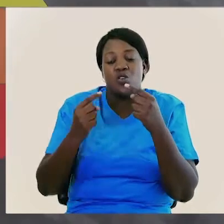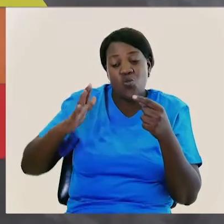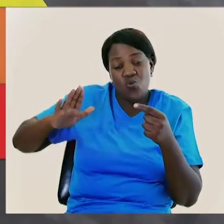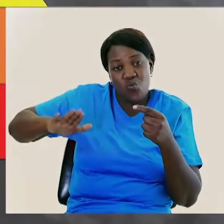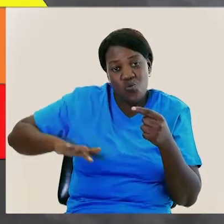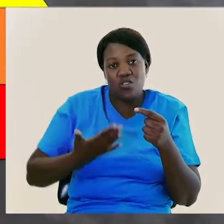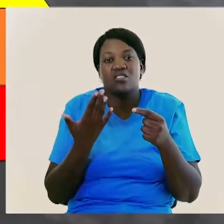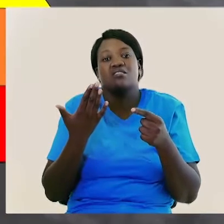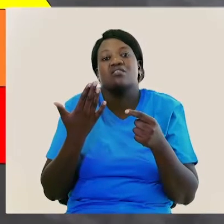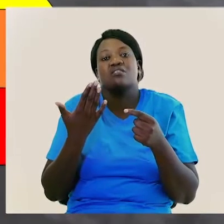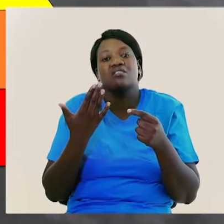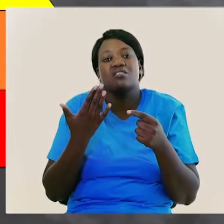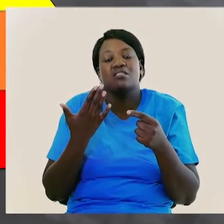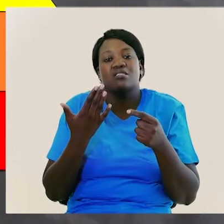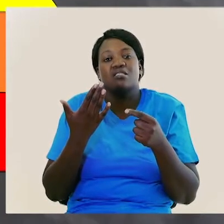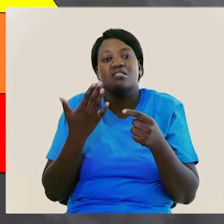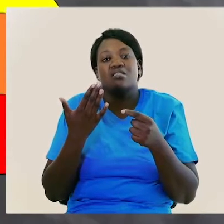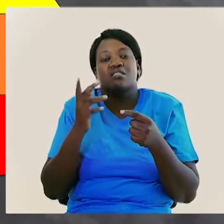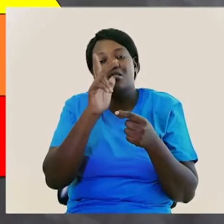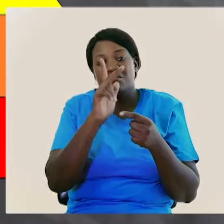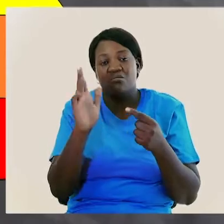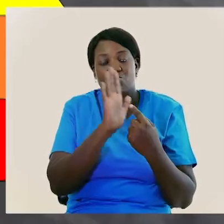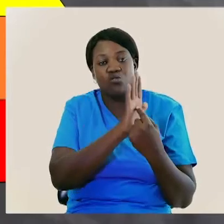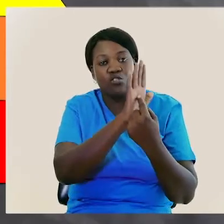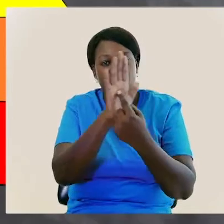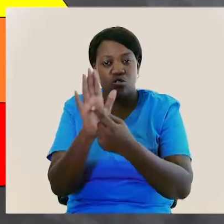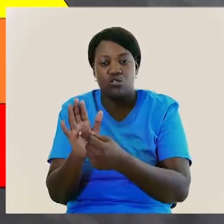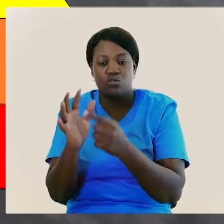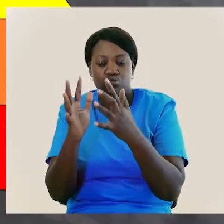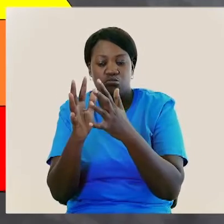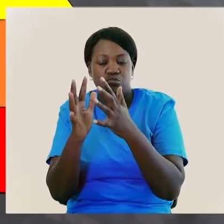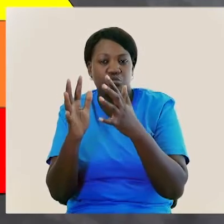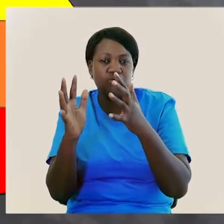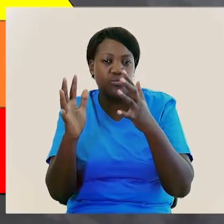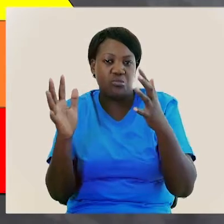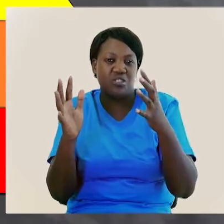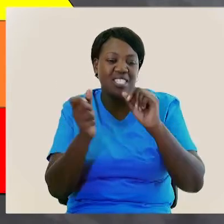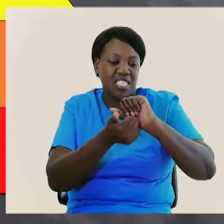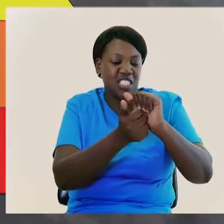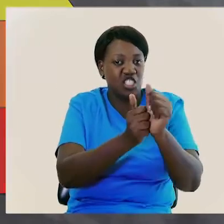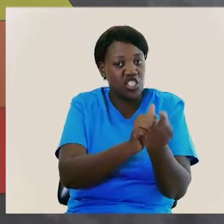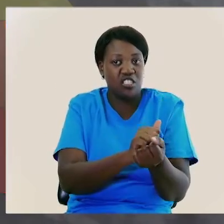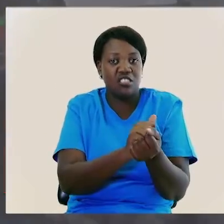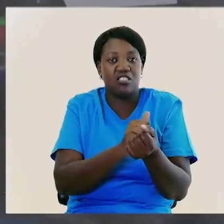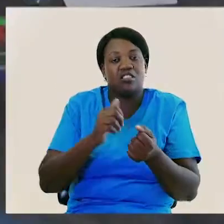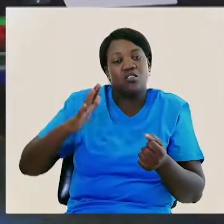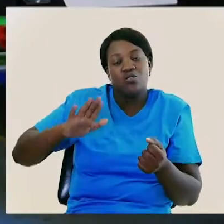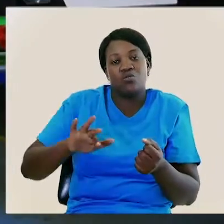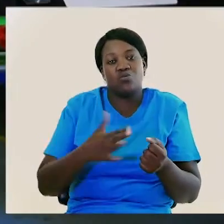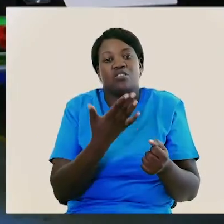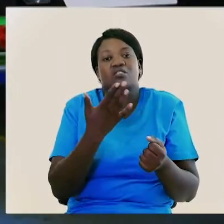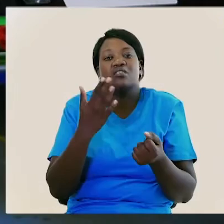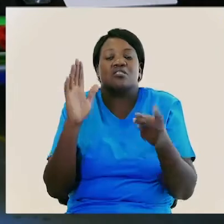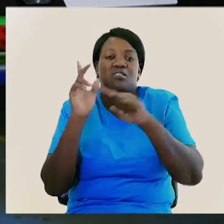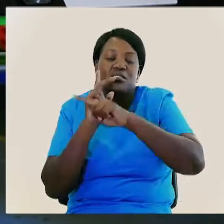wants. The diagram shows people's needs expand into wants as a country develops.